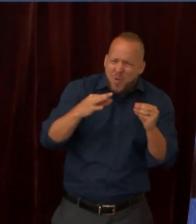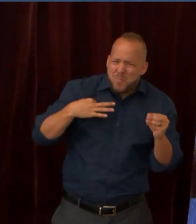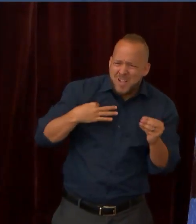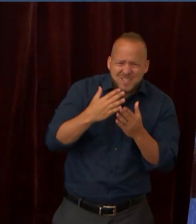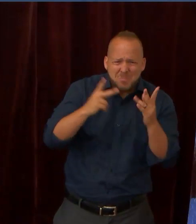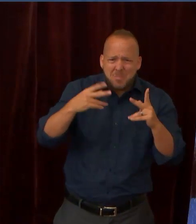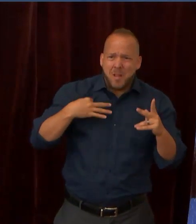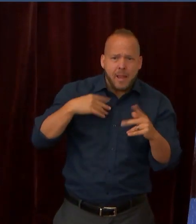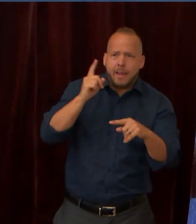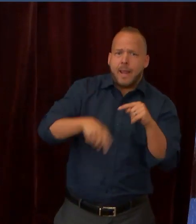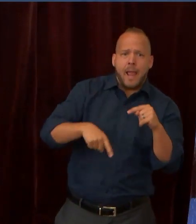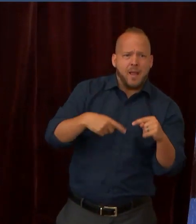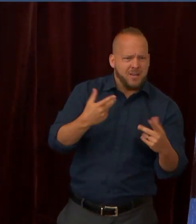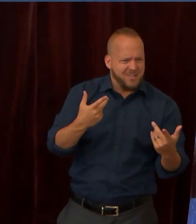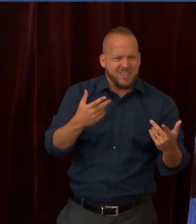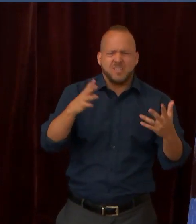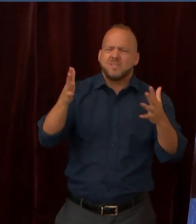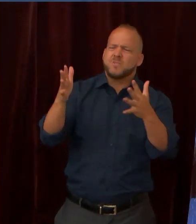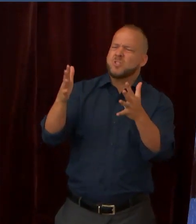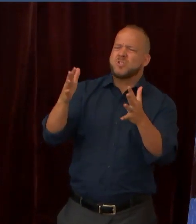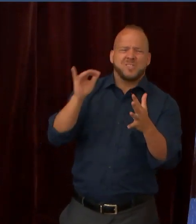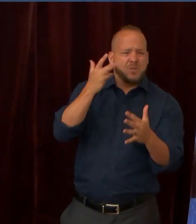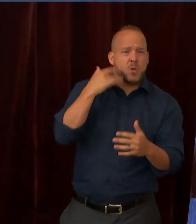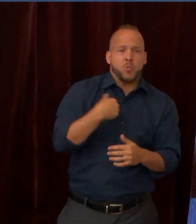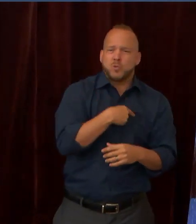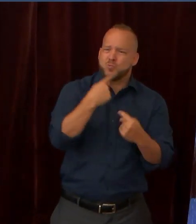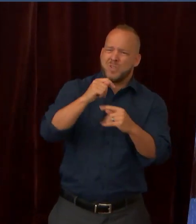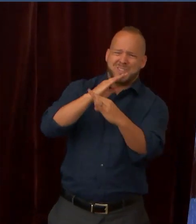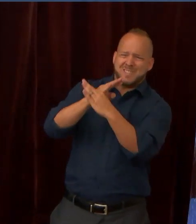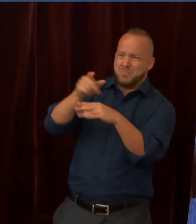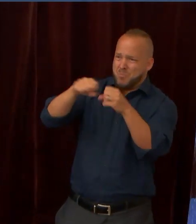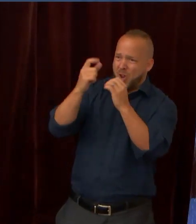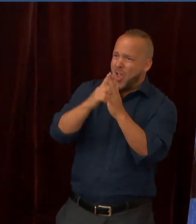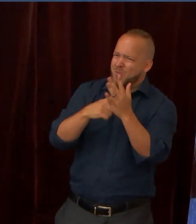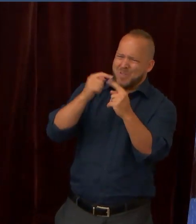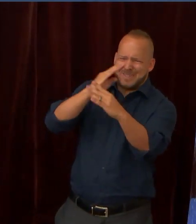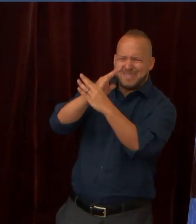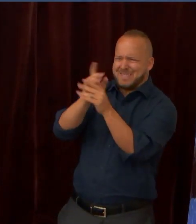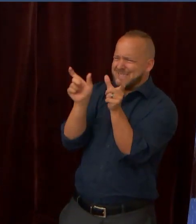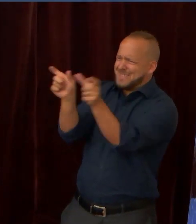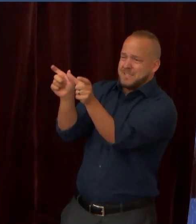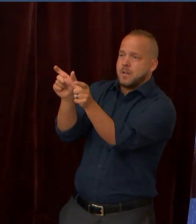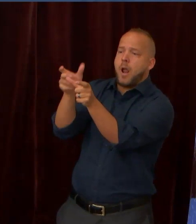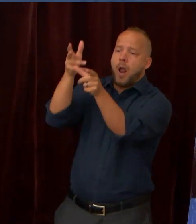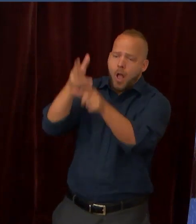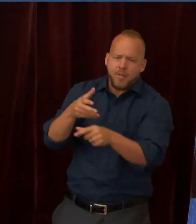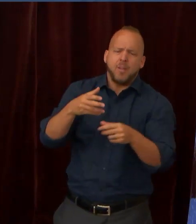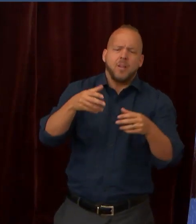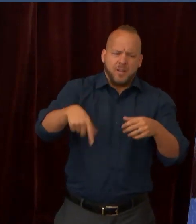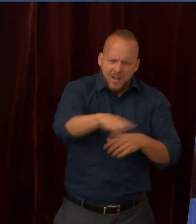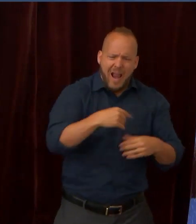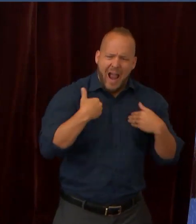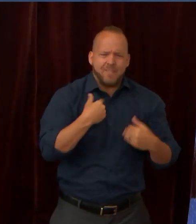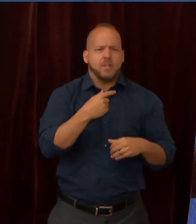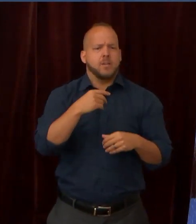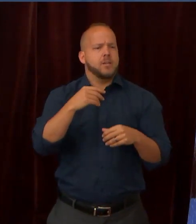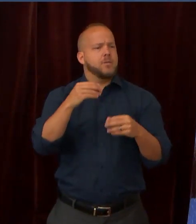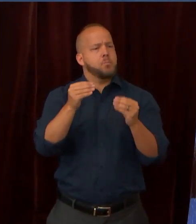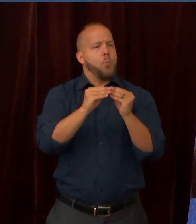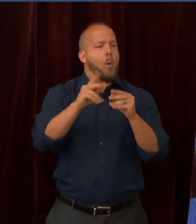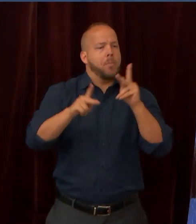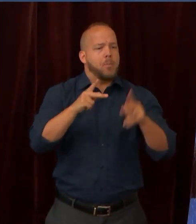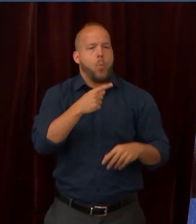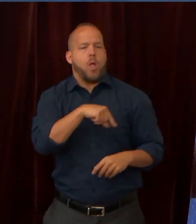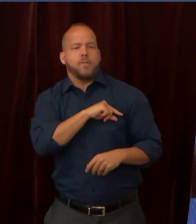vicious activity for one person to do that to another person in the middle of a crisis caused by a virus. So I stand against them, and